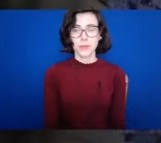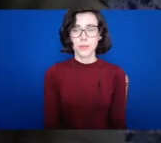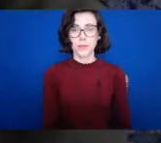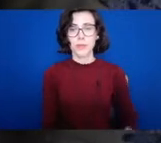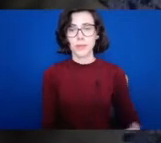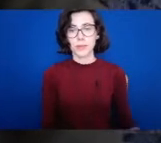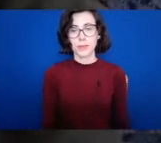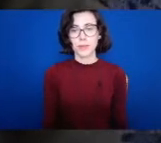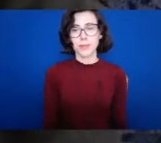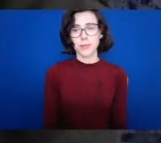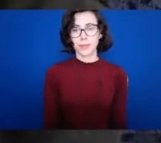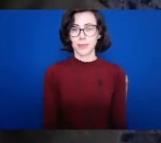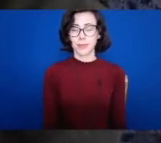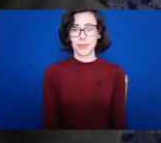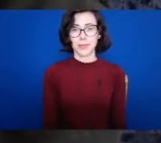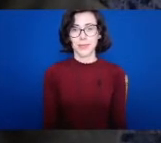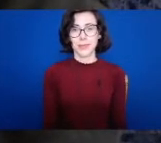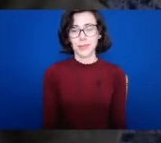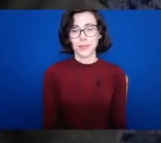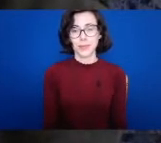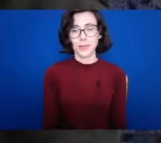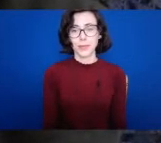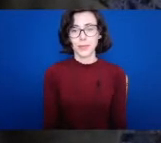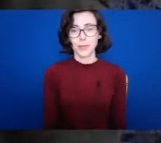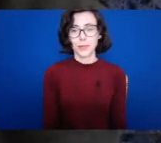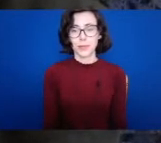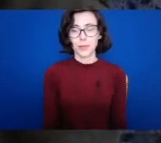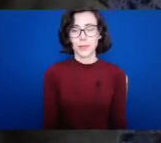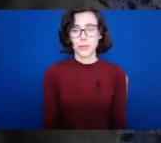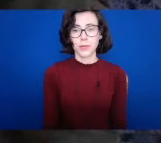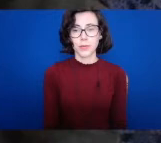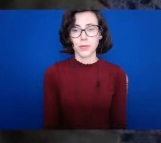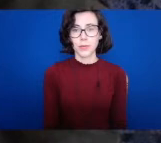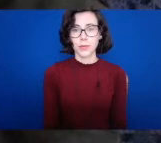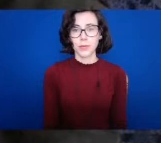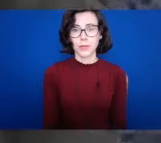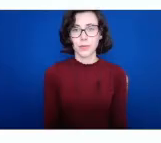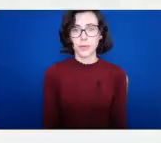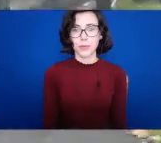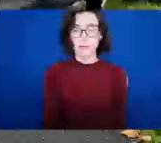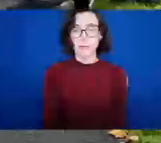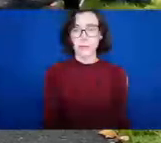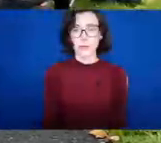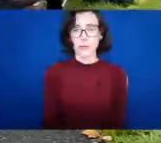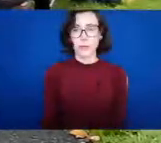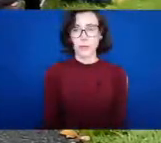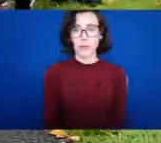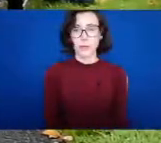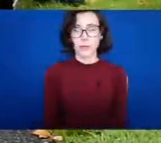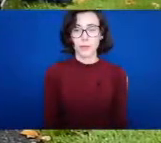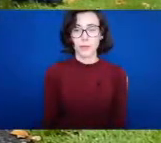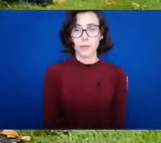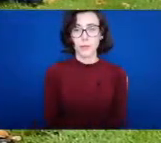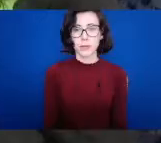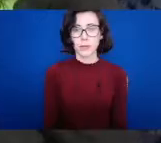keeps you motivated. It keeps you motivated. And what I see in James, it keeps him happy. James is no different to any